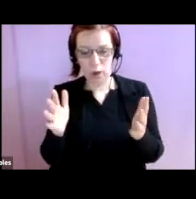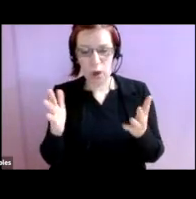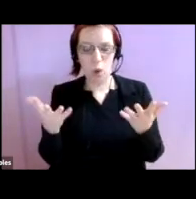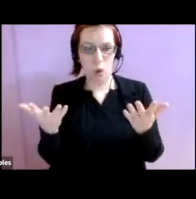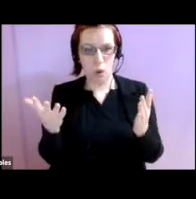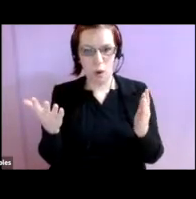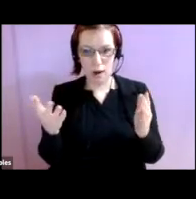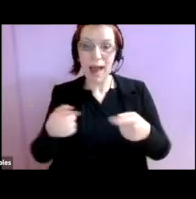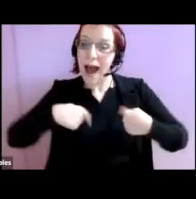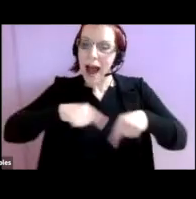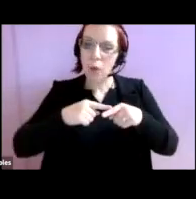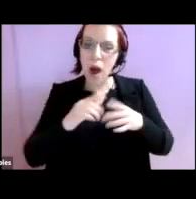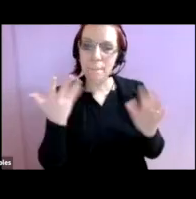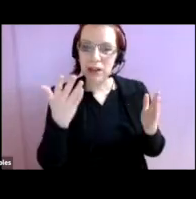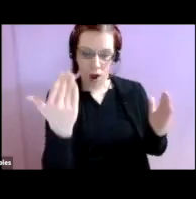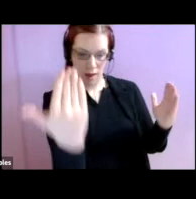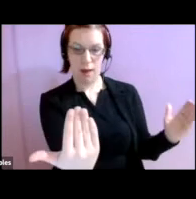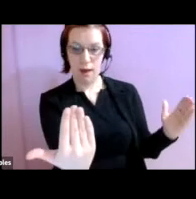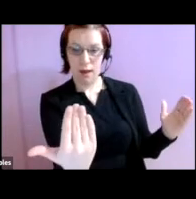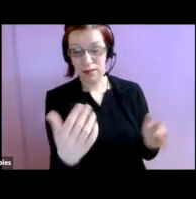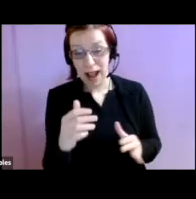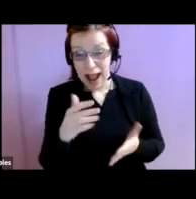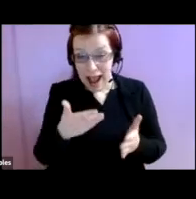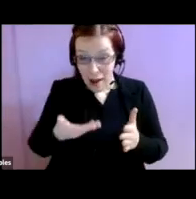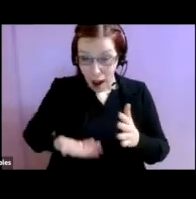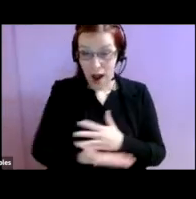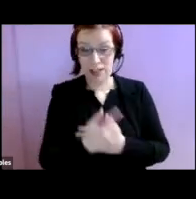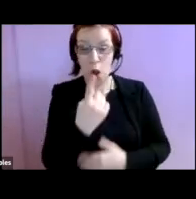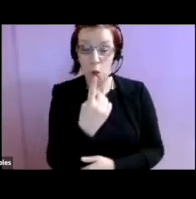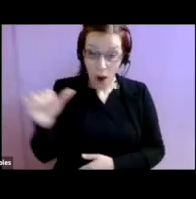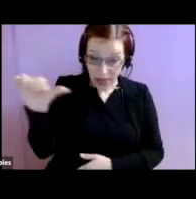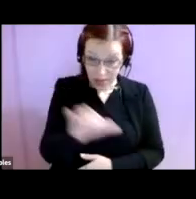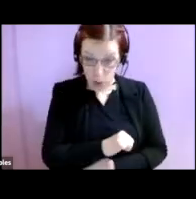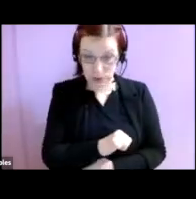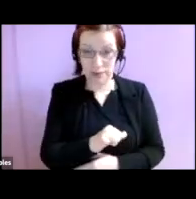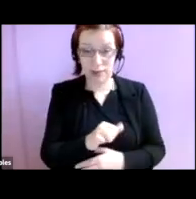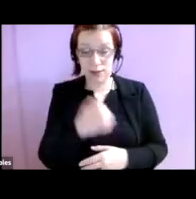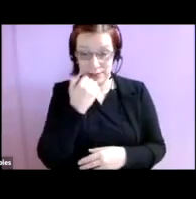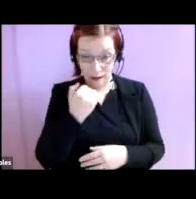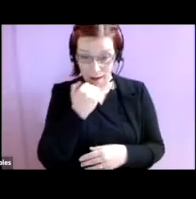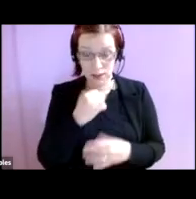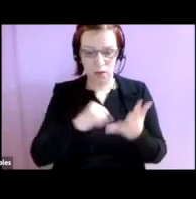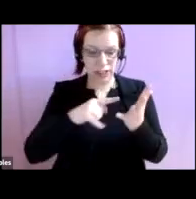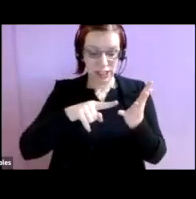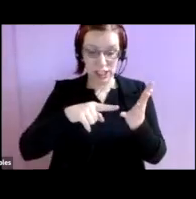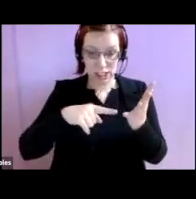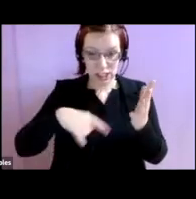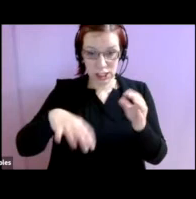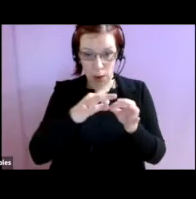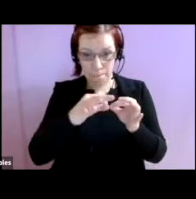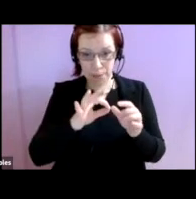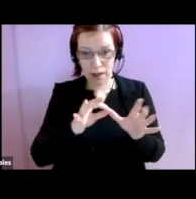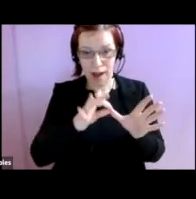markers, our mirrors are moving less than 1,000th of the size of a subatomic particle, tiny effect. But that gravitational wave